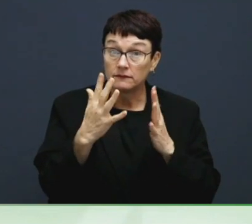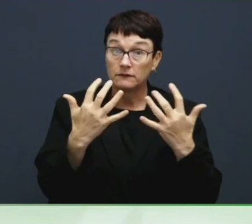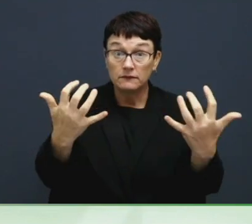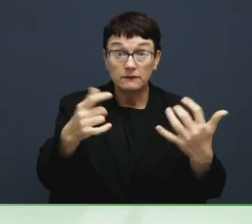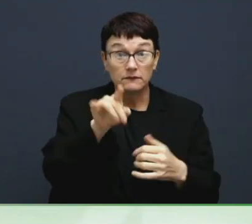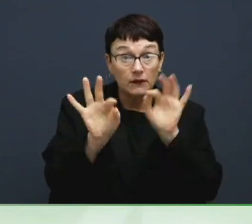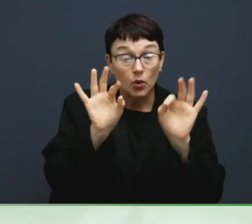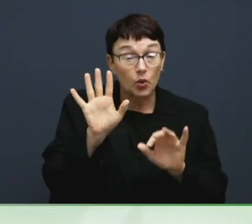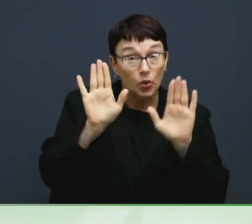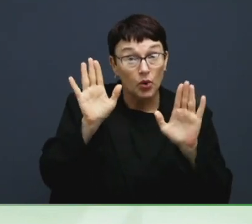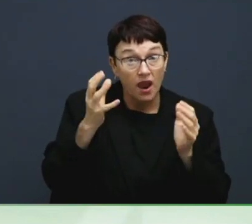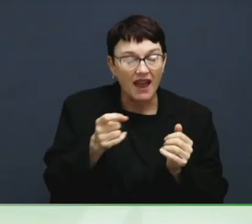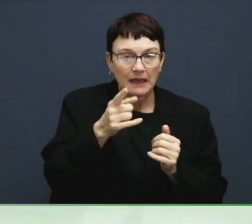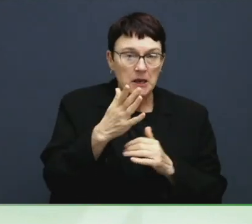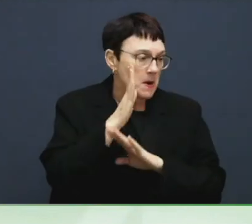Don't be shy, folks.